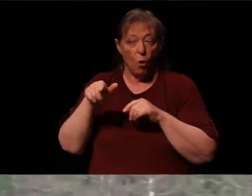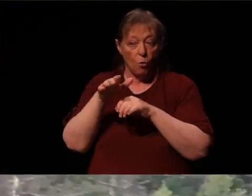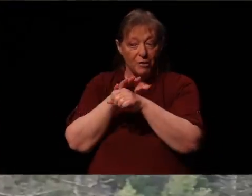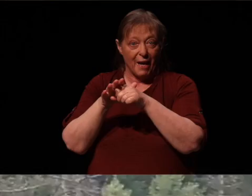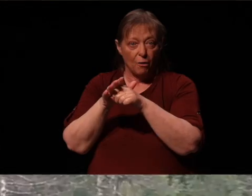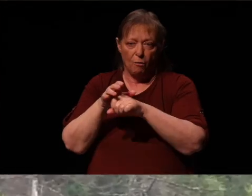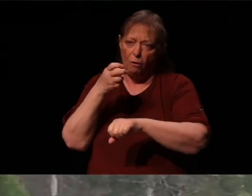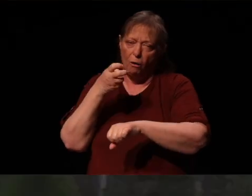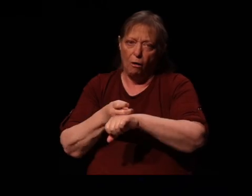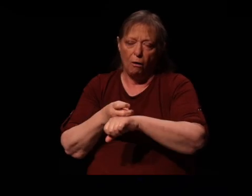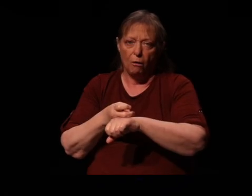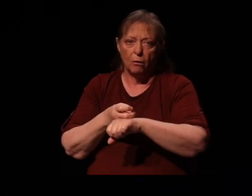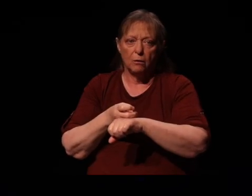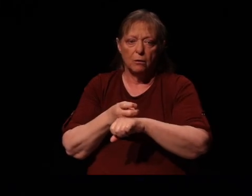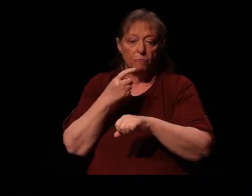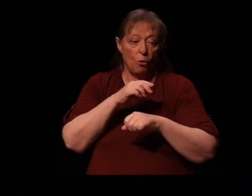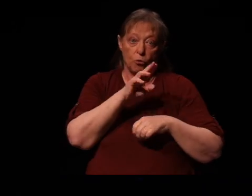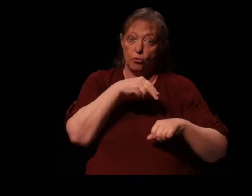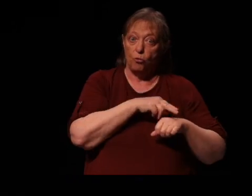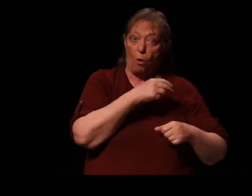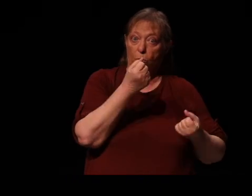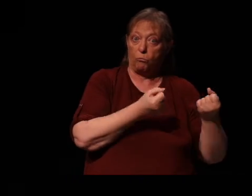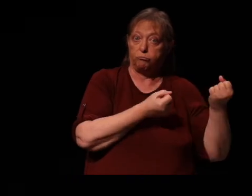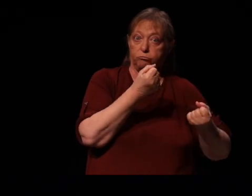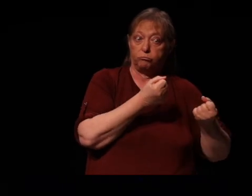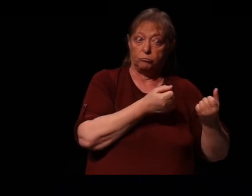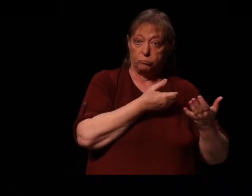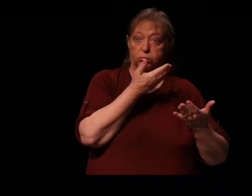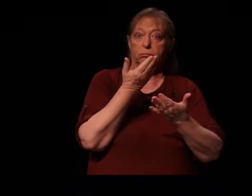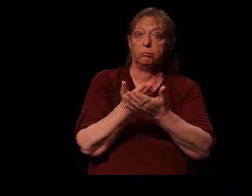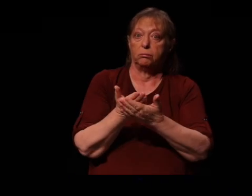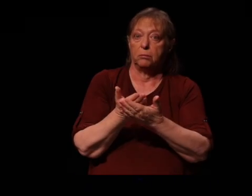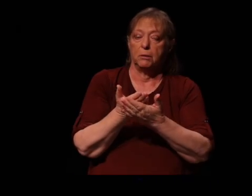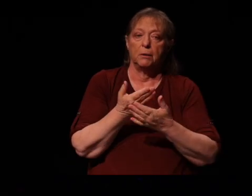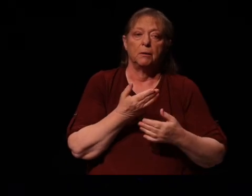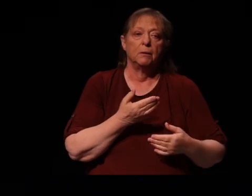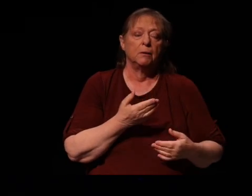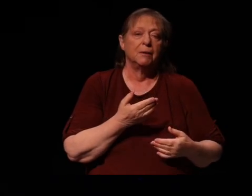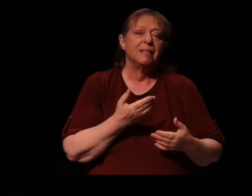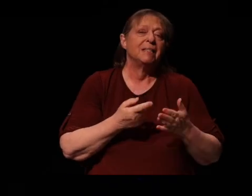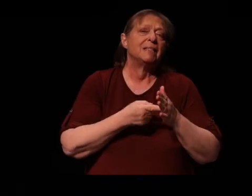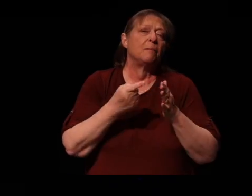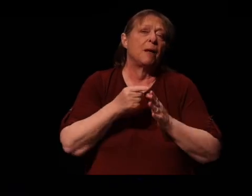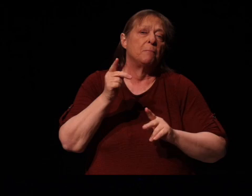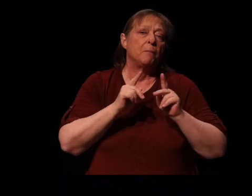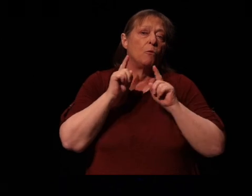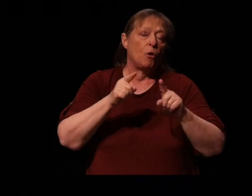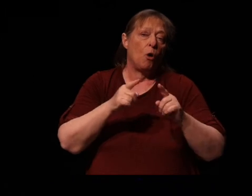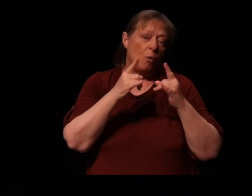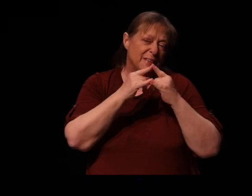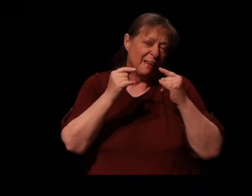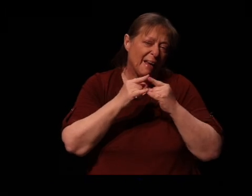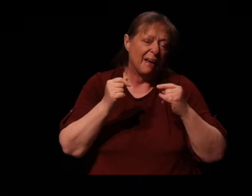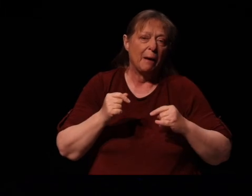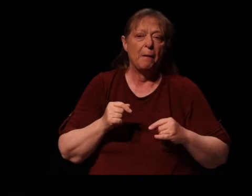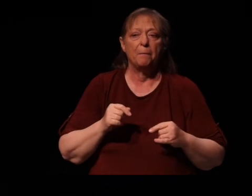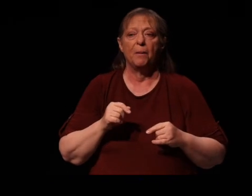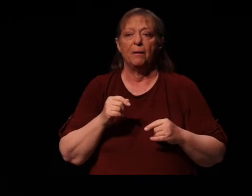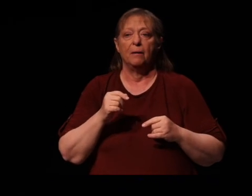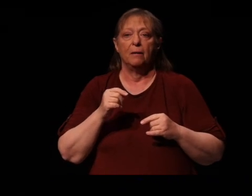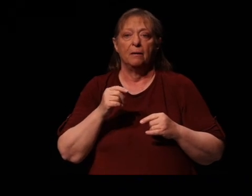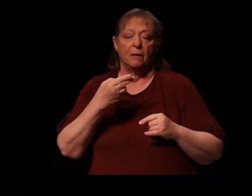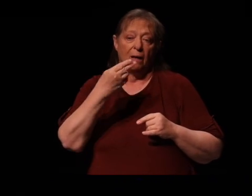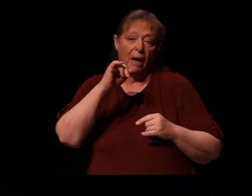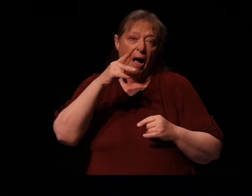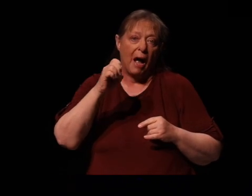because those types of areas are very difficult for regular rescue people to get to, because sometimes when people go hiking or they